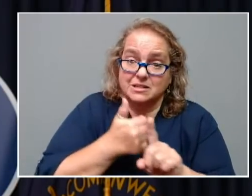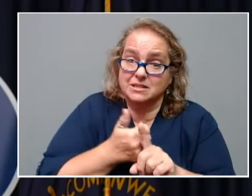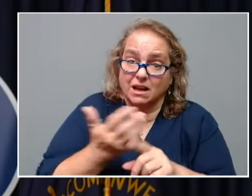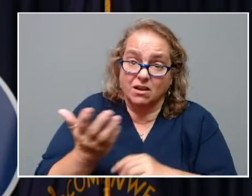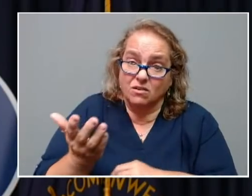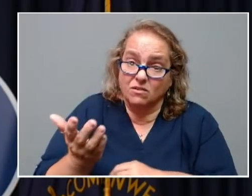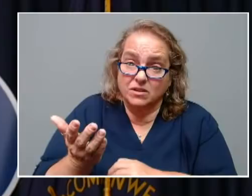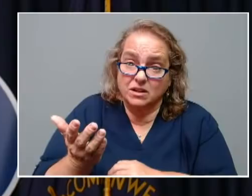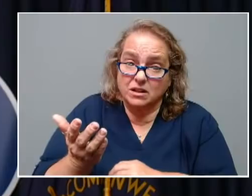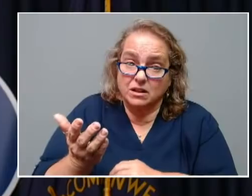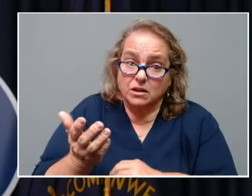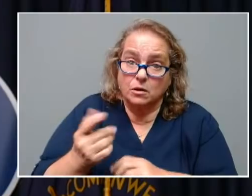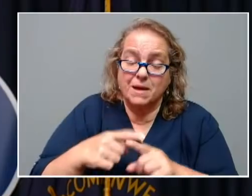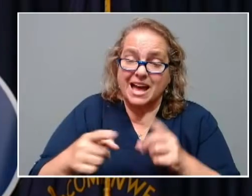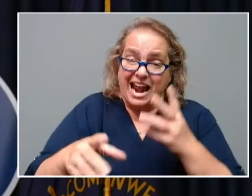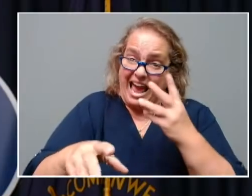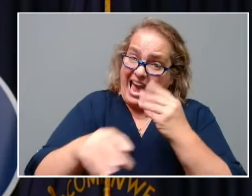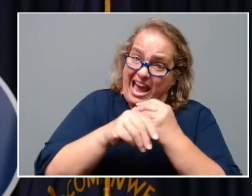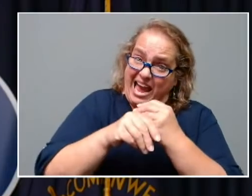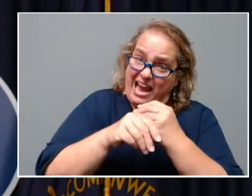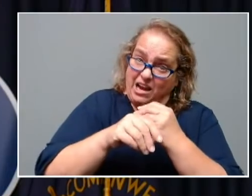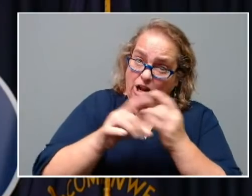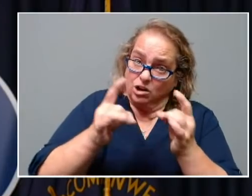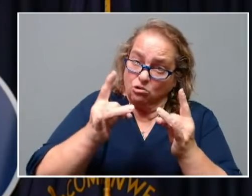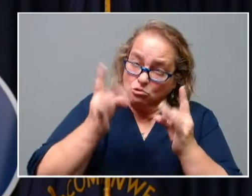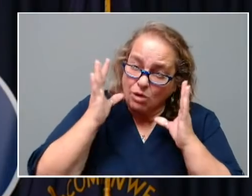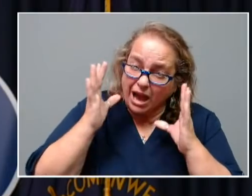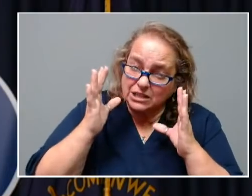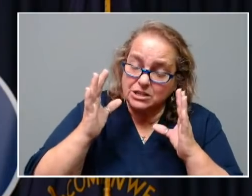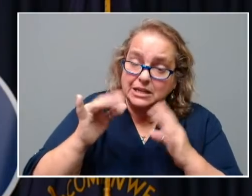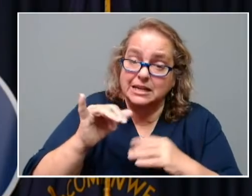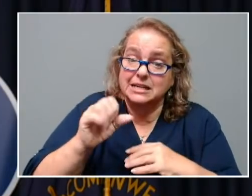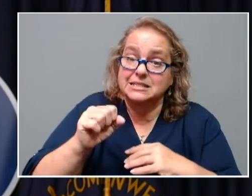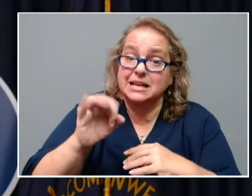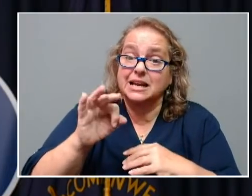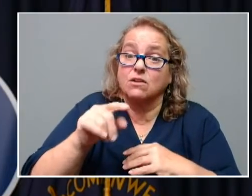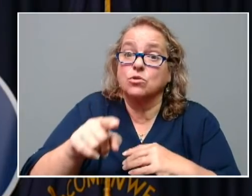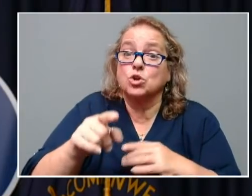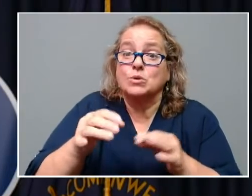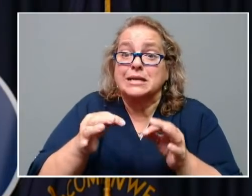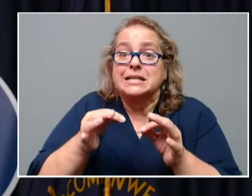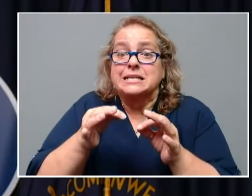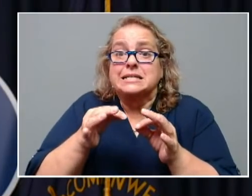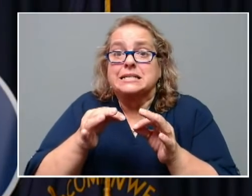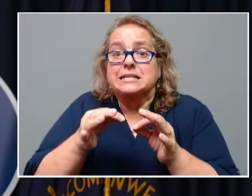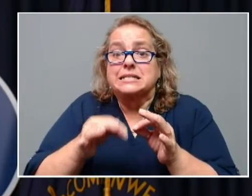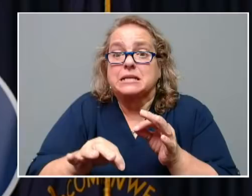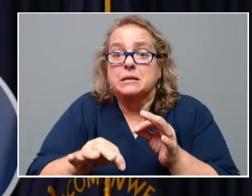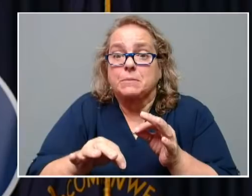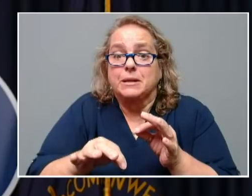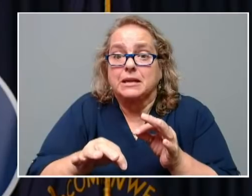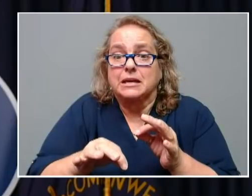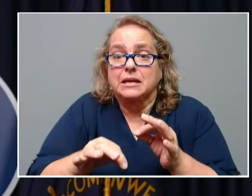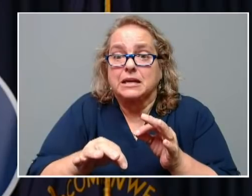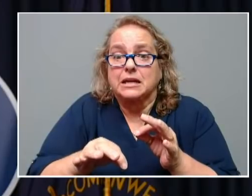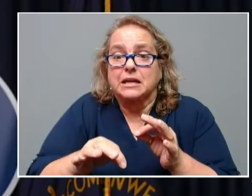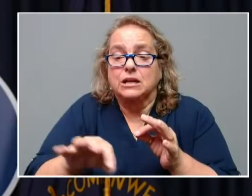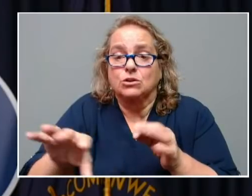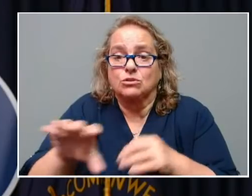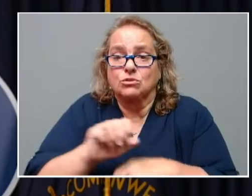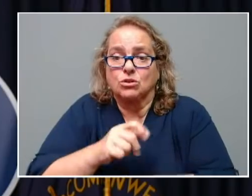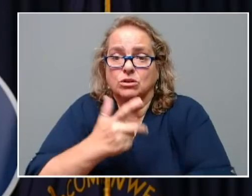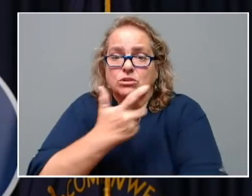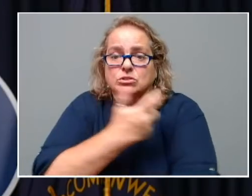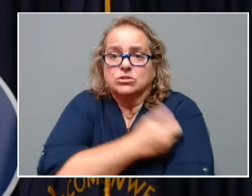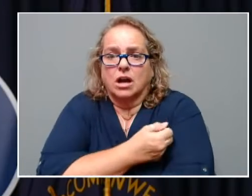the added tragedy is if they'd simply taken a shot, a vaccine, they wouldn't have been in